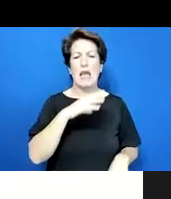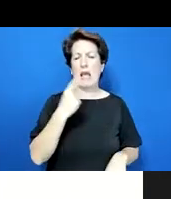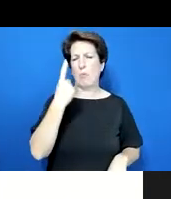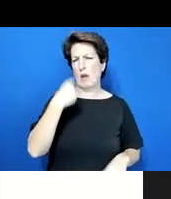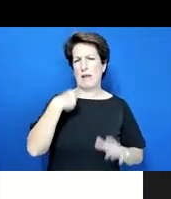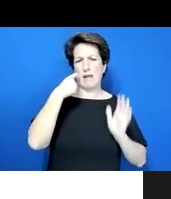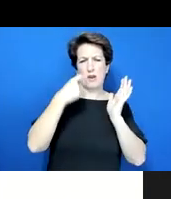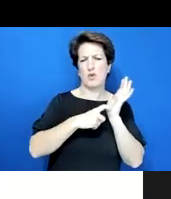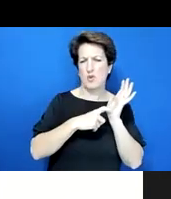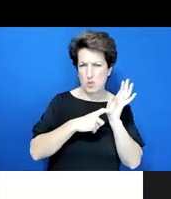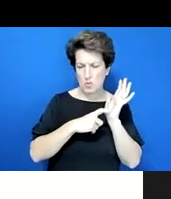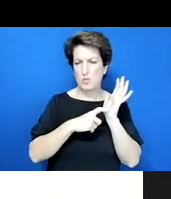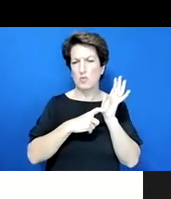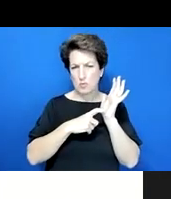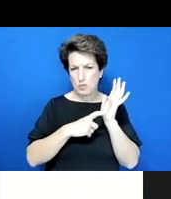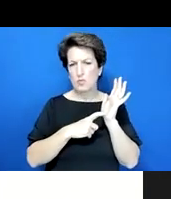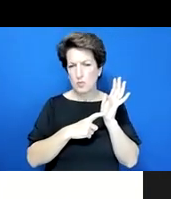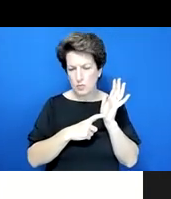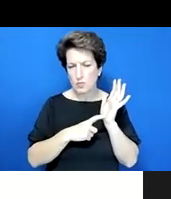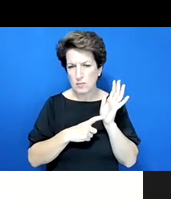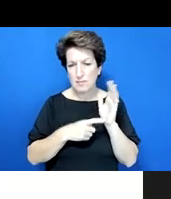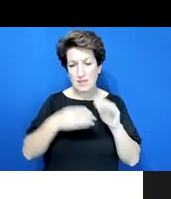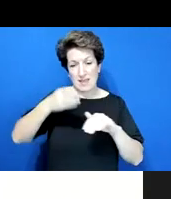when Kashmira said that after March